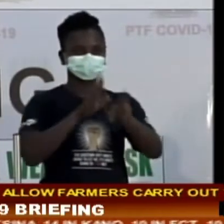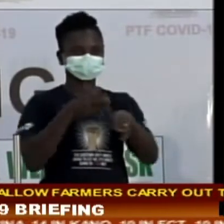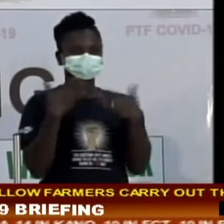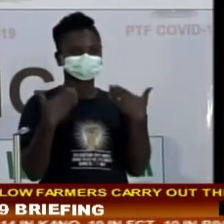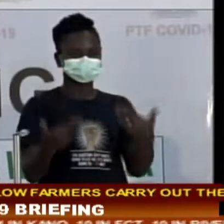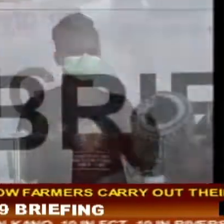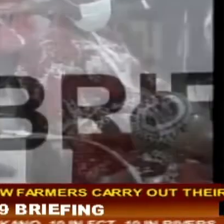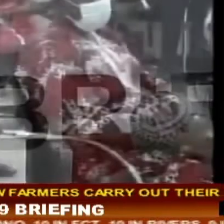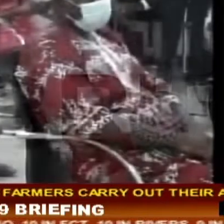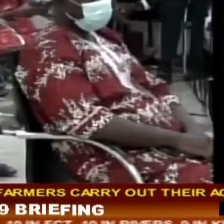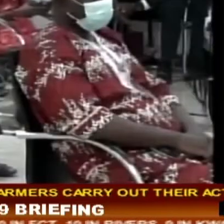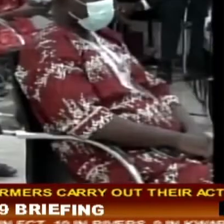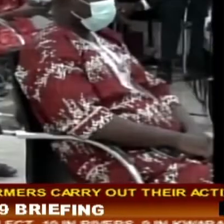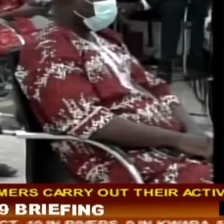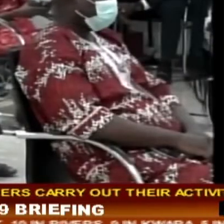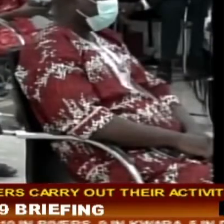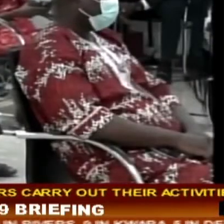very